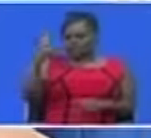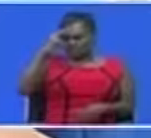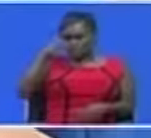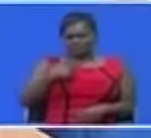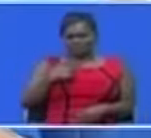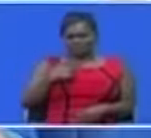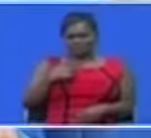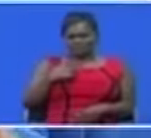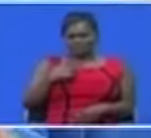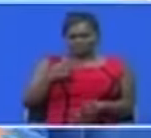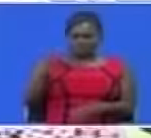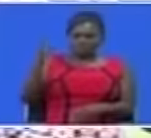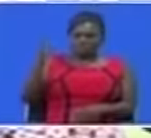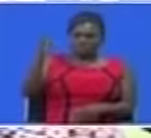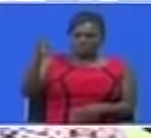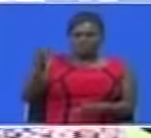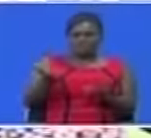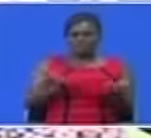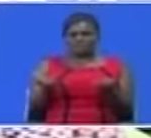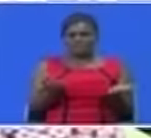reason, to invest in their future.